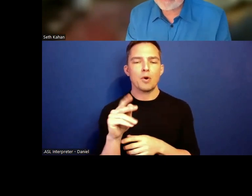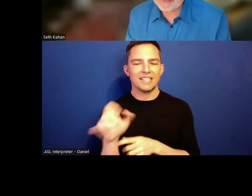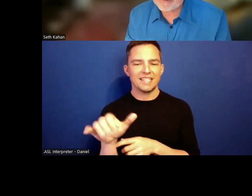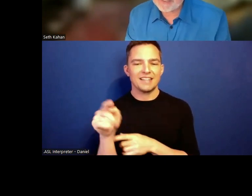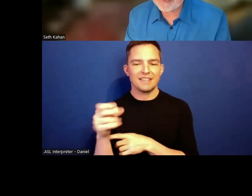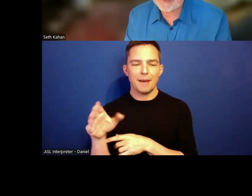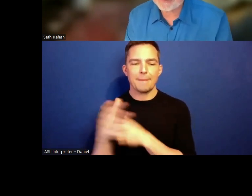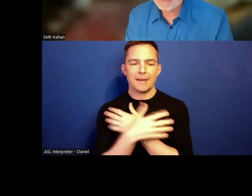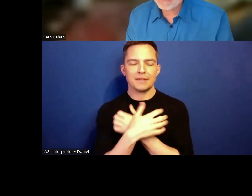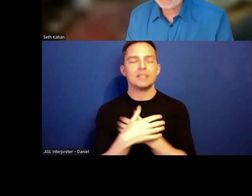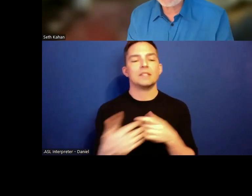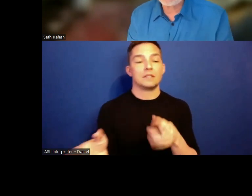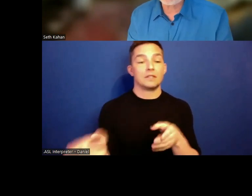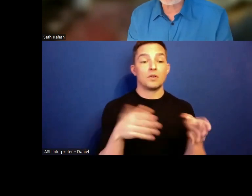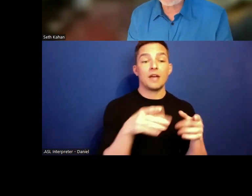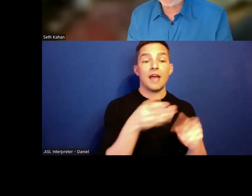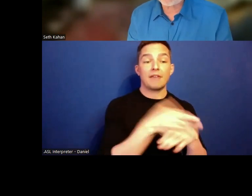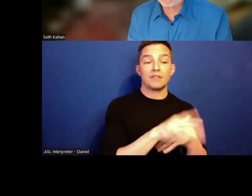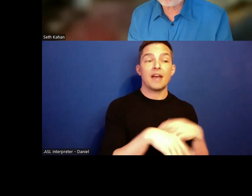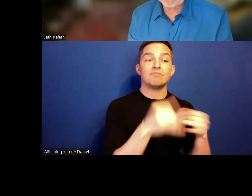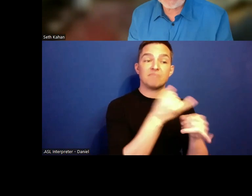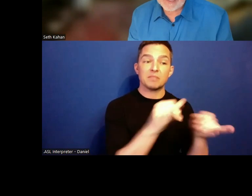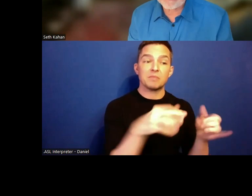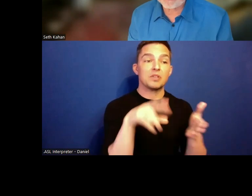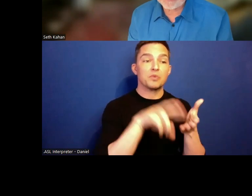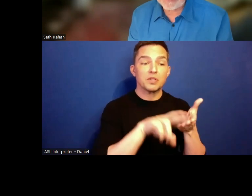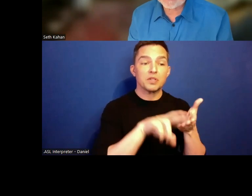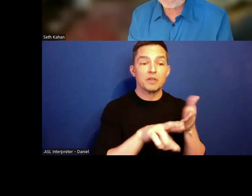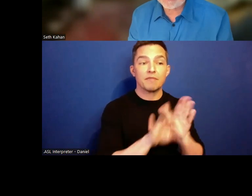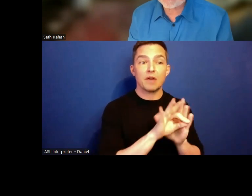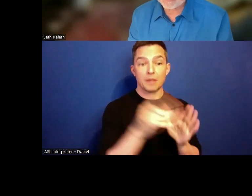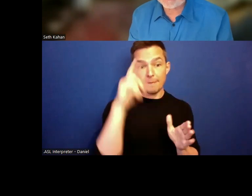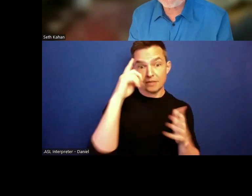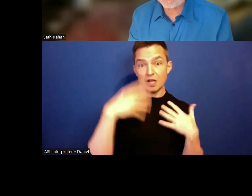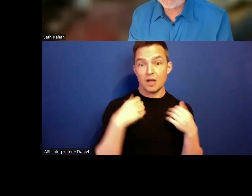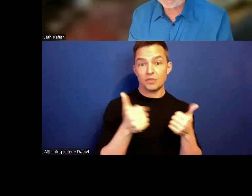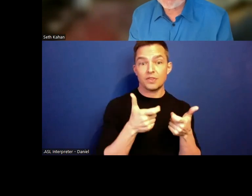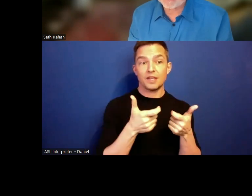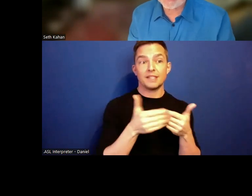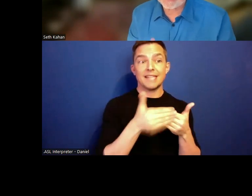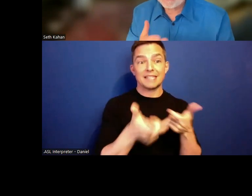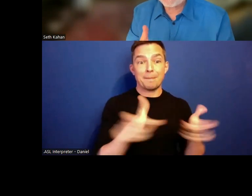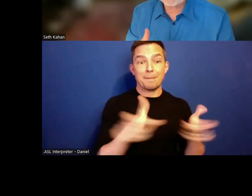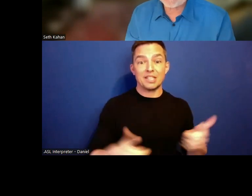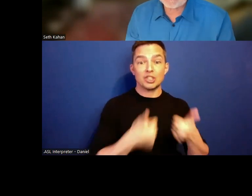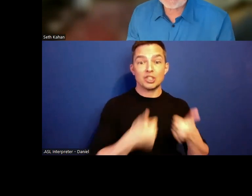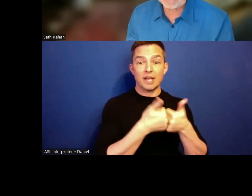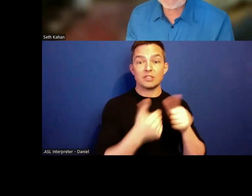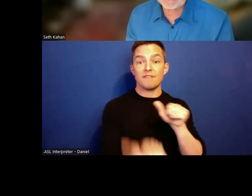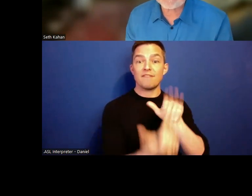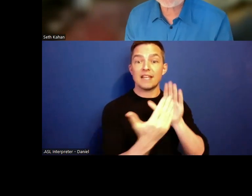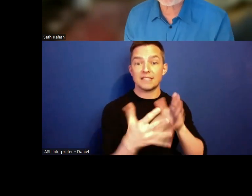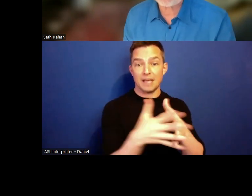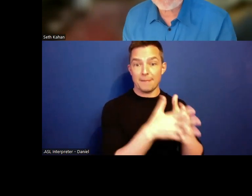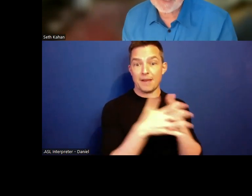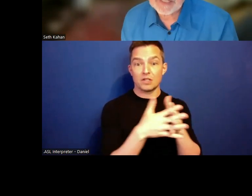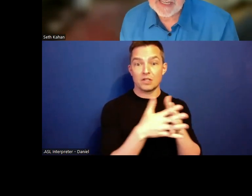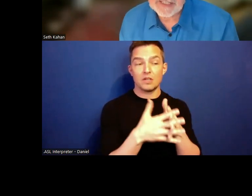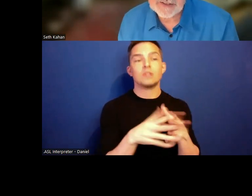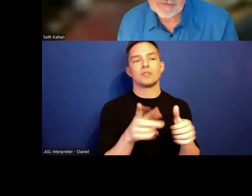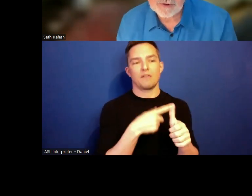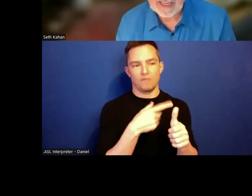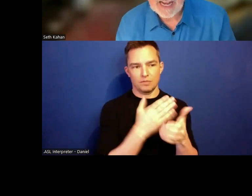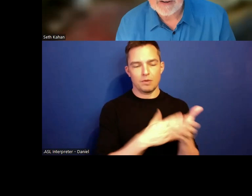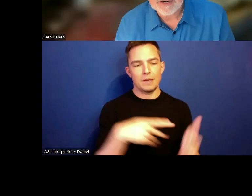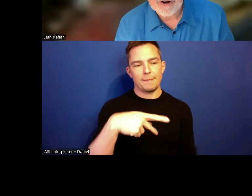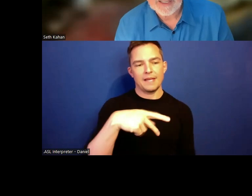they did independent research and they discovered that mental health was the next major challenge facing America. And so I'd like you to see the first of the